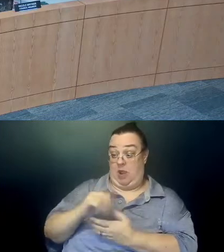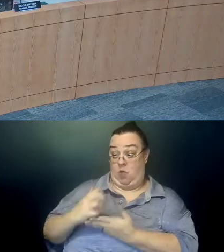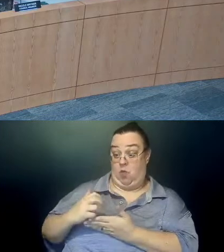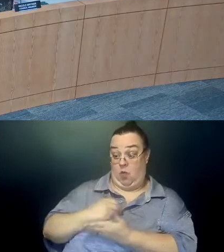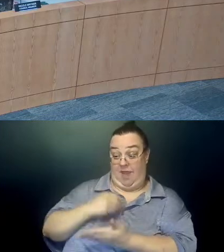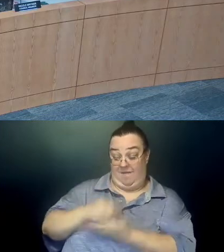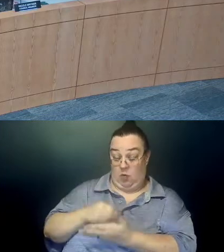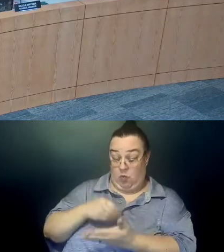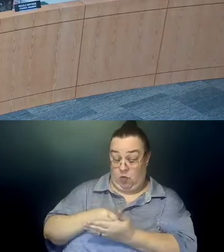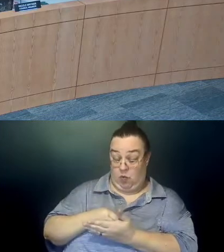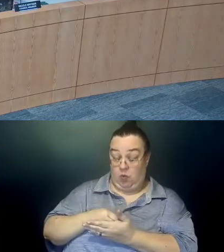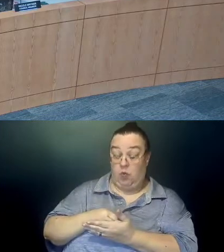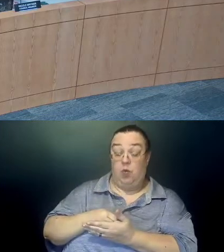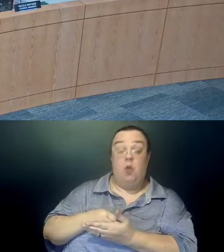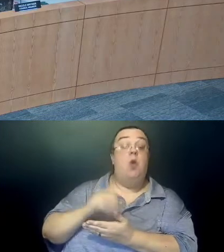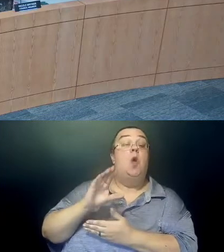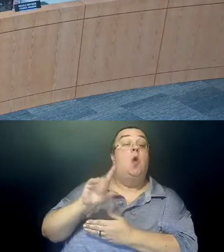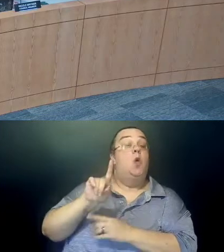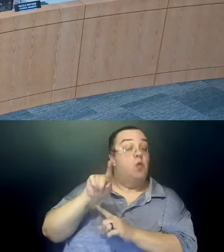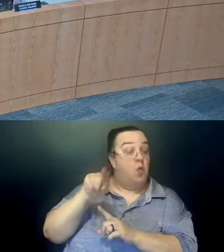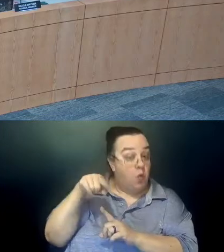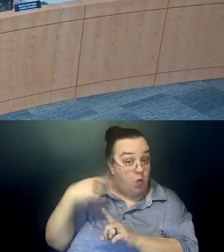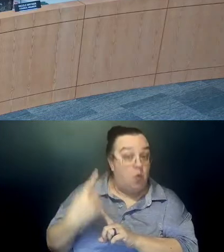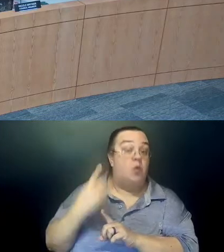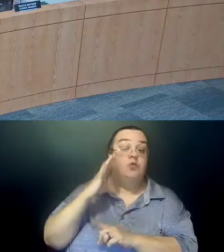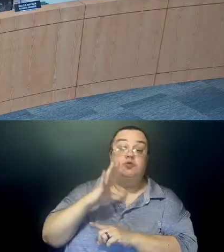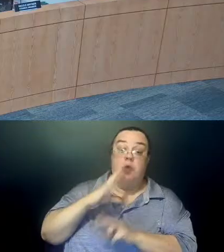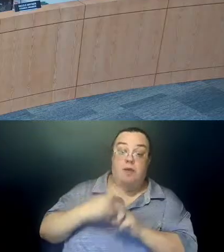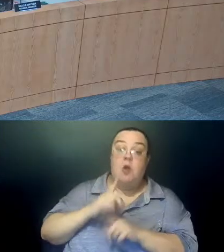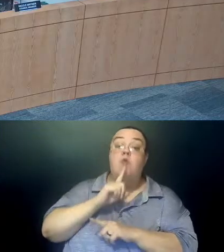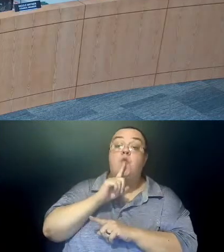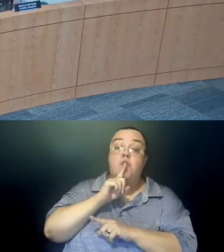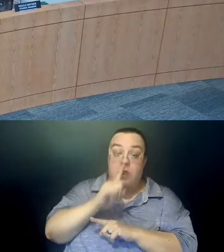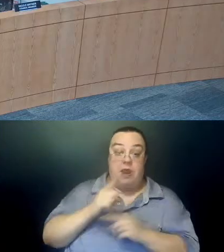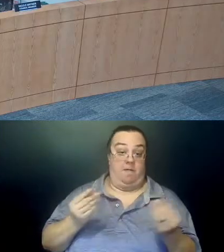strictly discussing real property taxes.